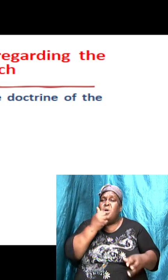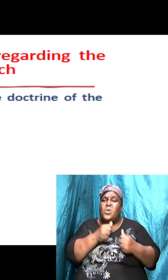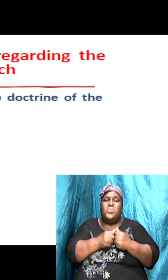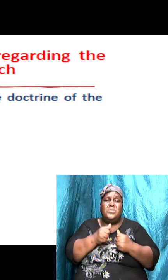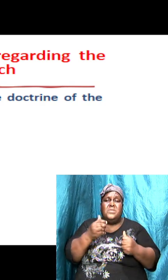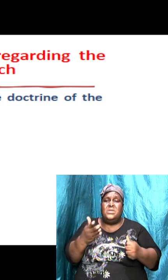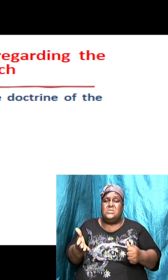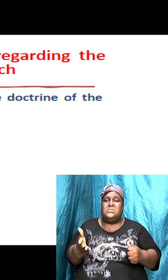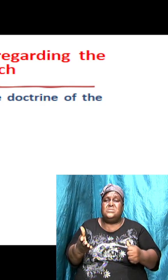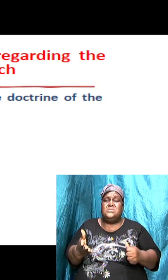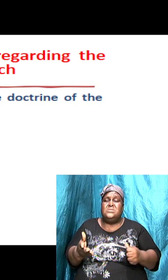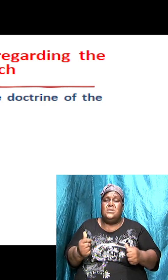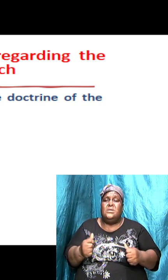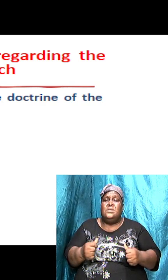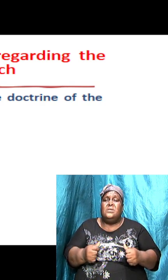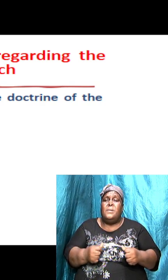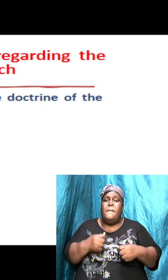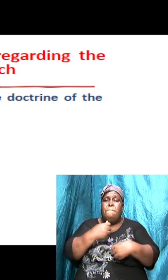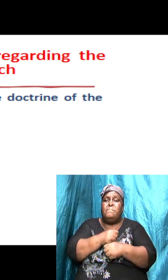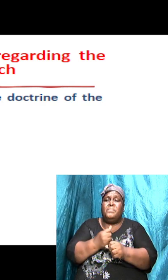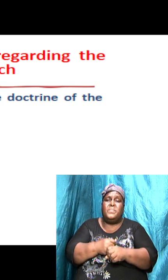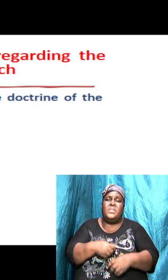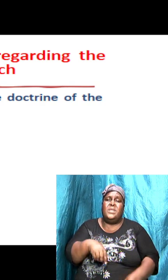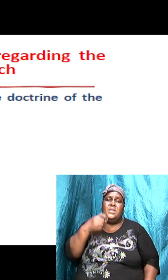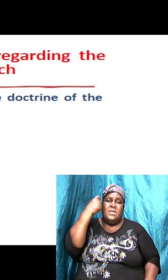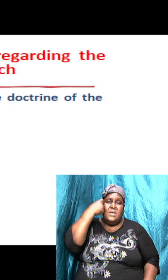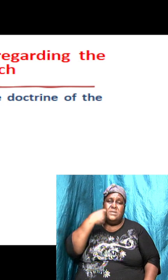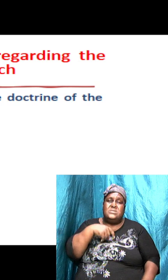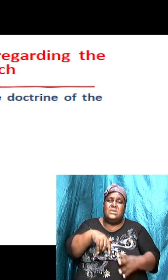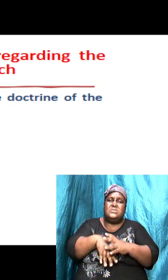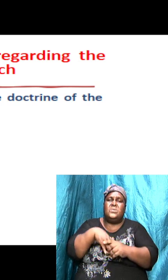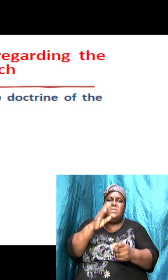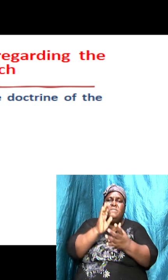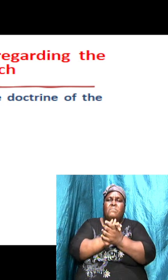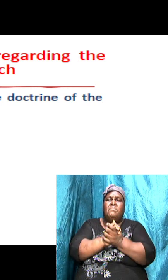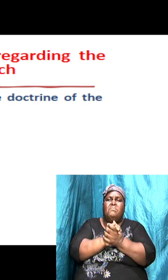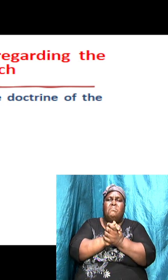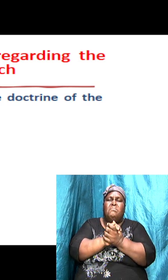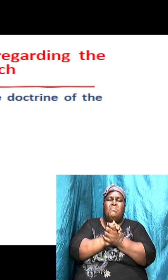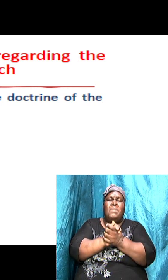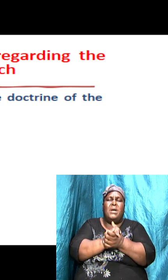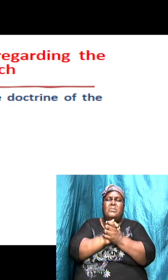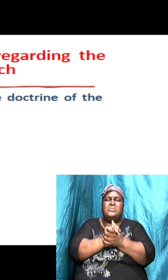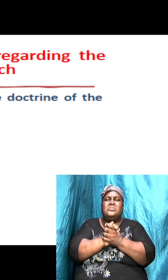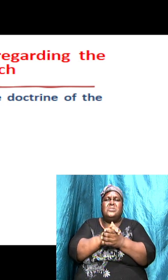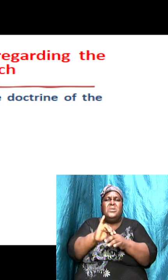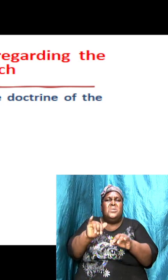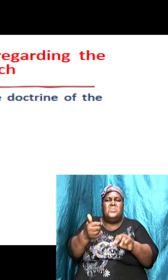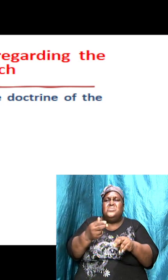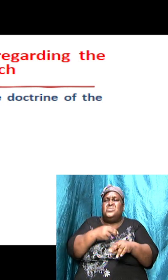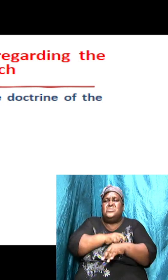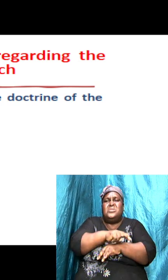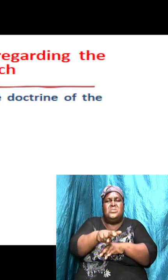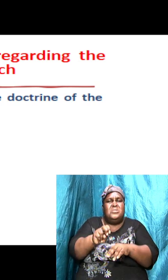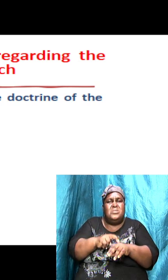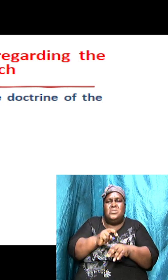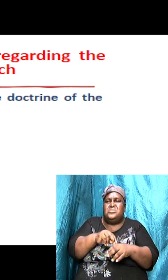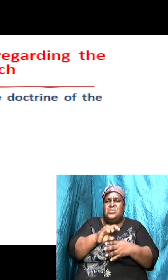they made it out that fornication and adultery was a norm, because it is just the nature of the